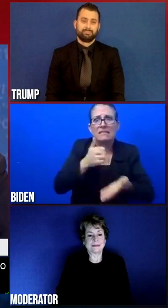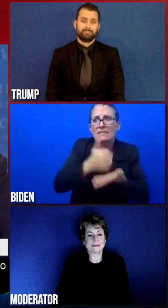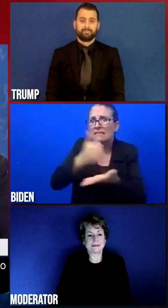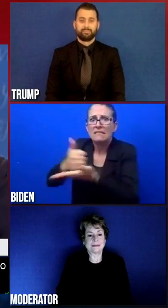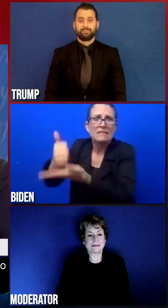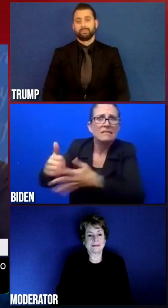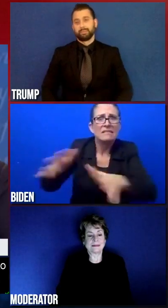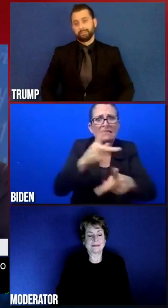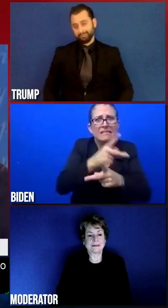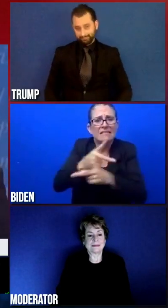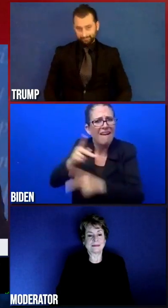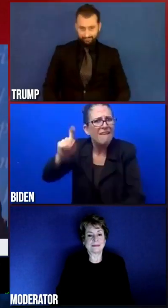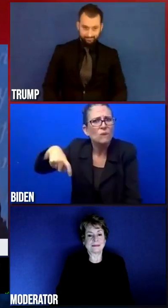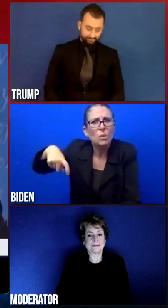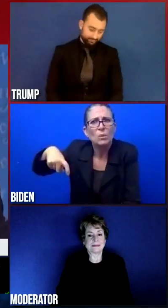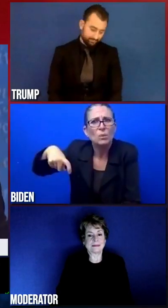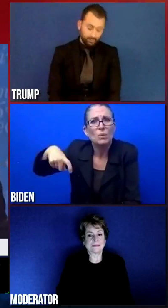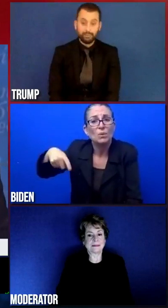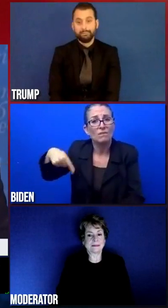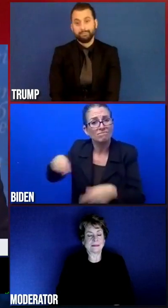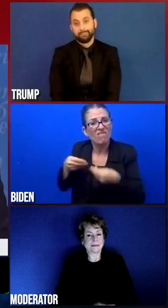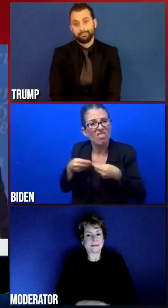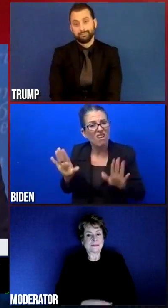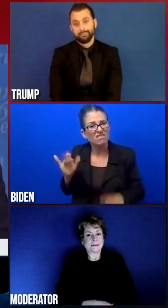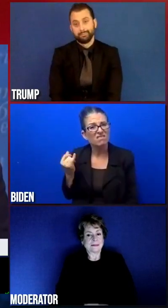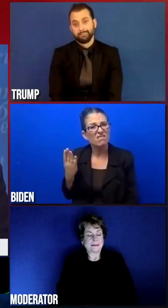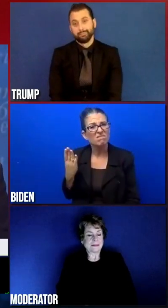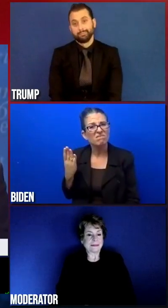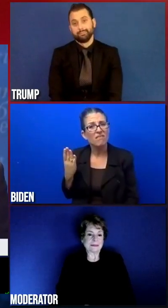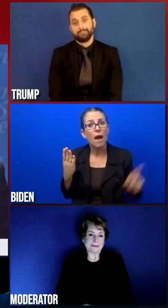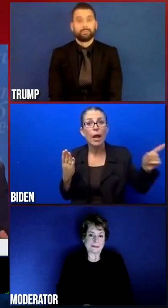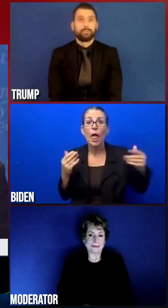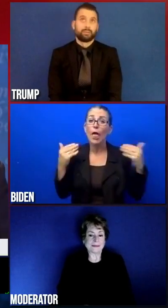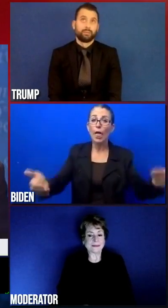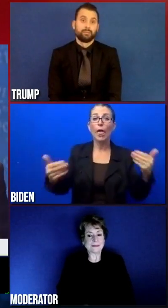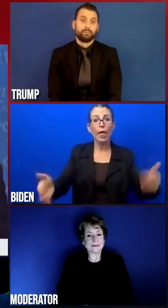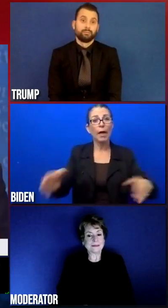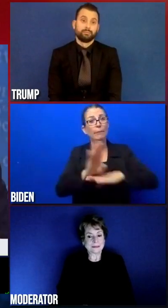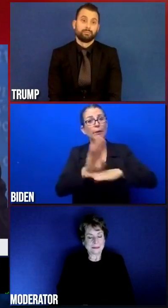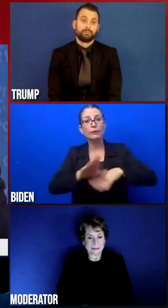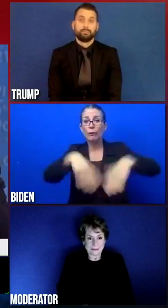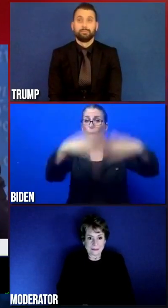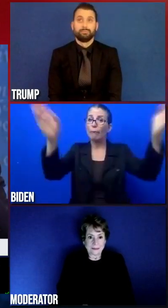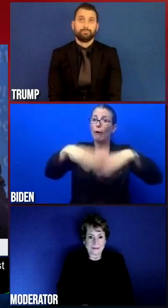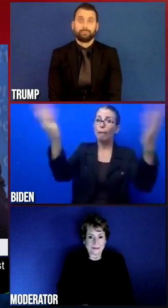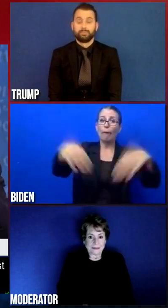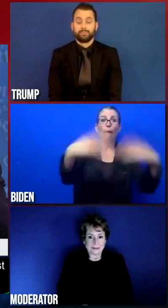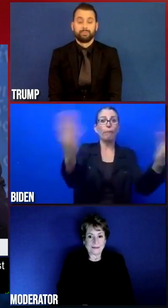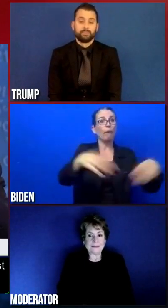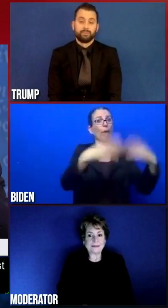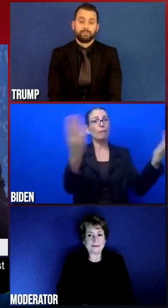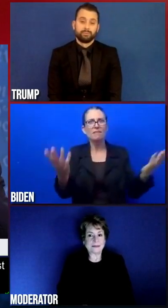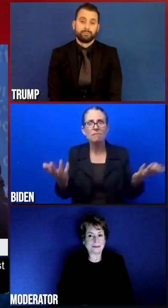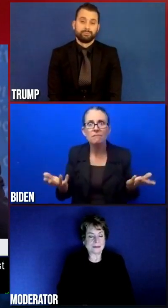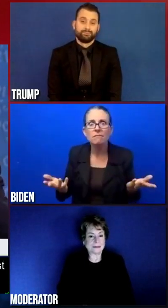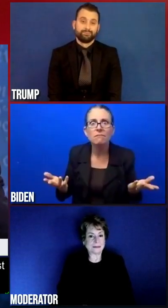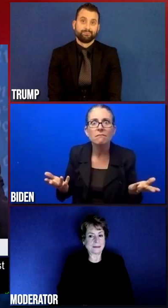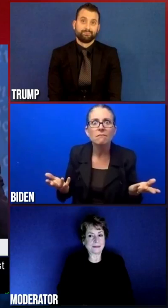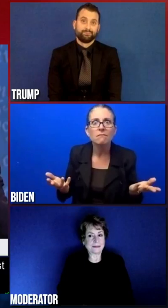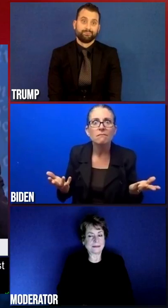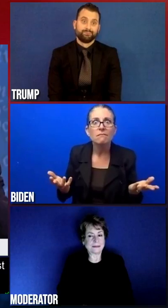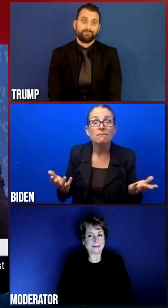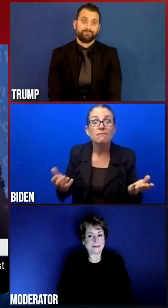we go forward and open when you have almost half the states in America with a significant increase in COVID deaths and